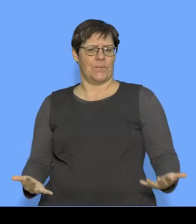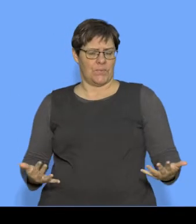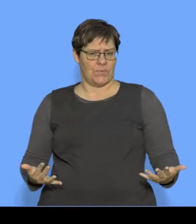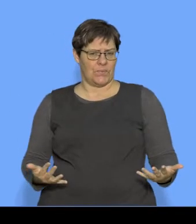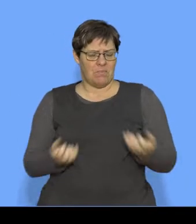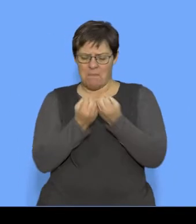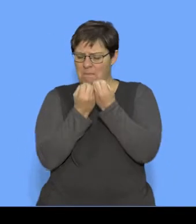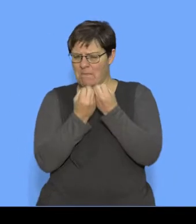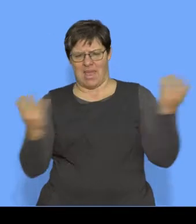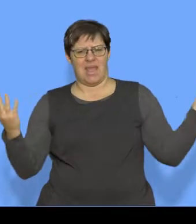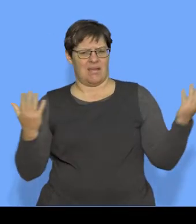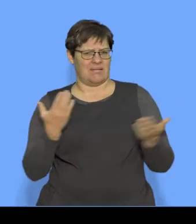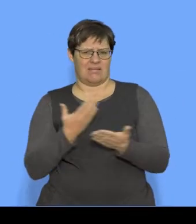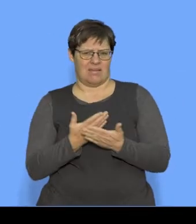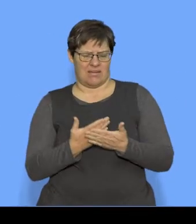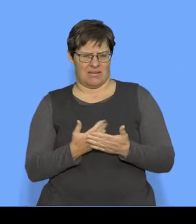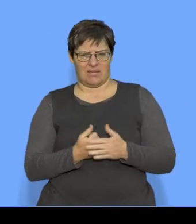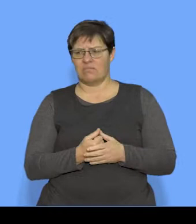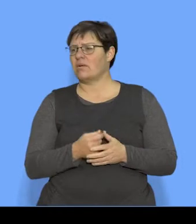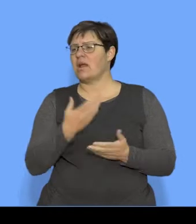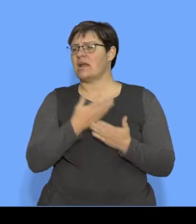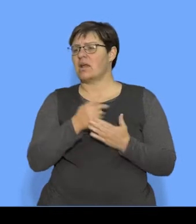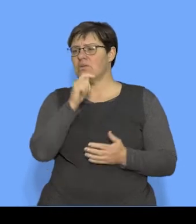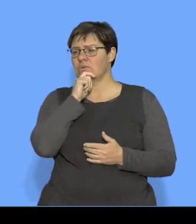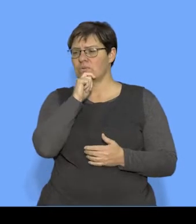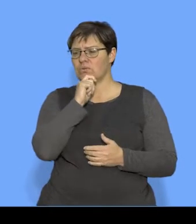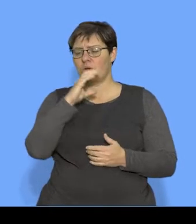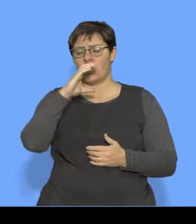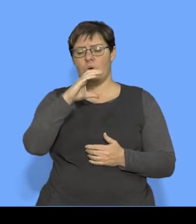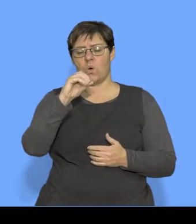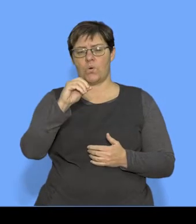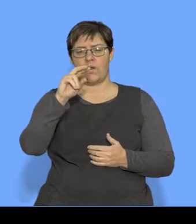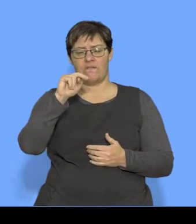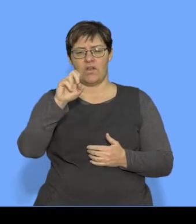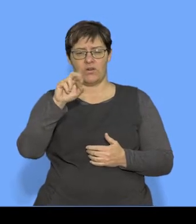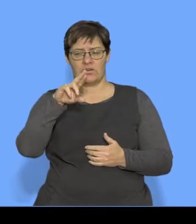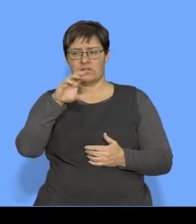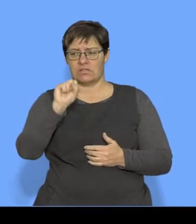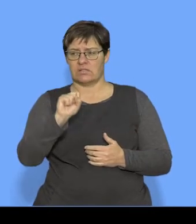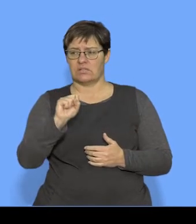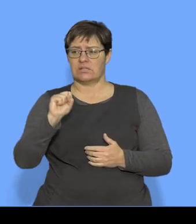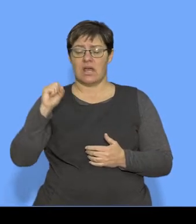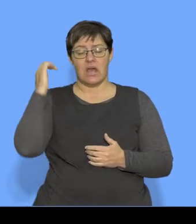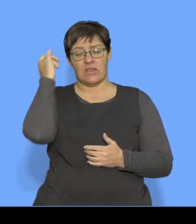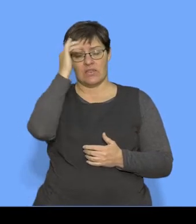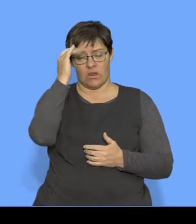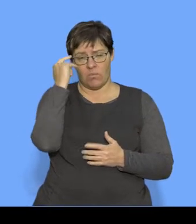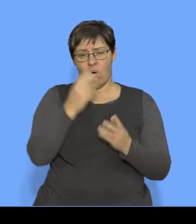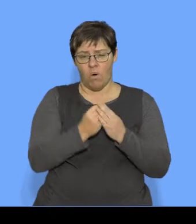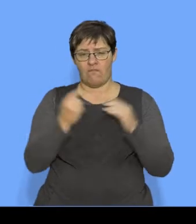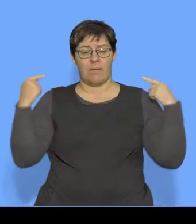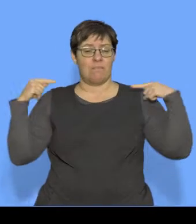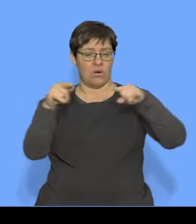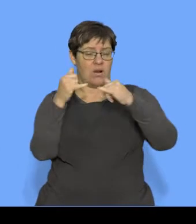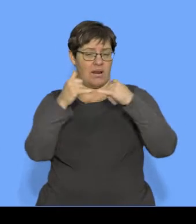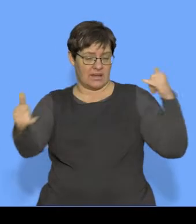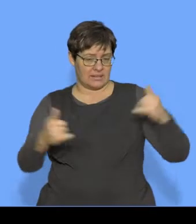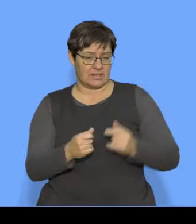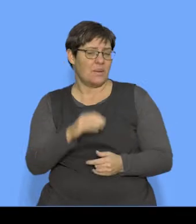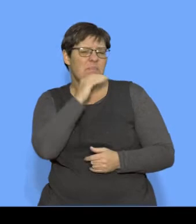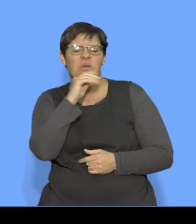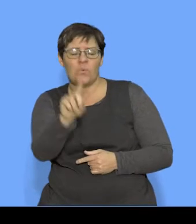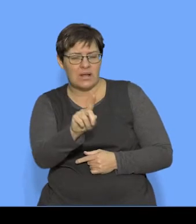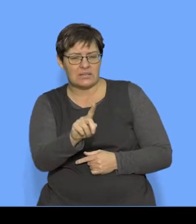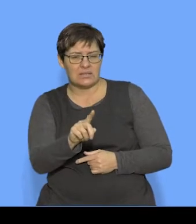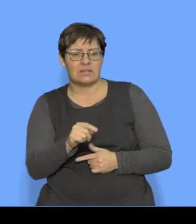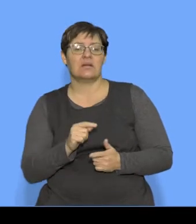many ways to do this, right? You can use what we call the converse theorem of parallel lines, meaning you can